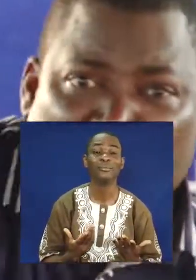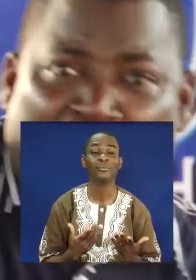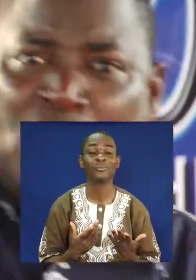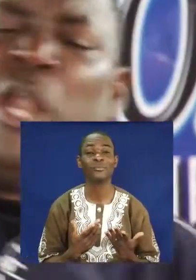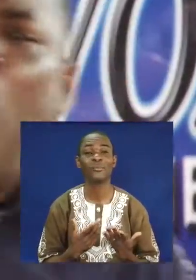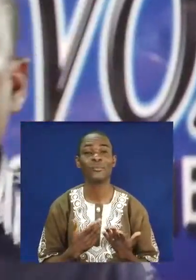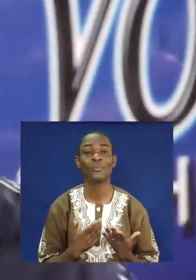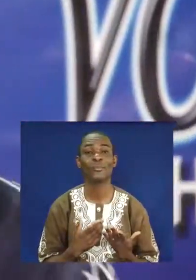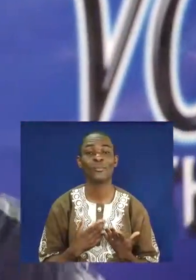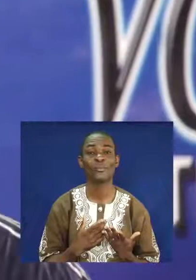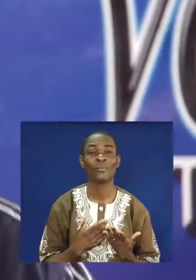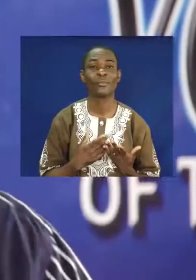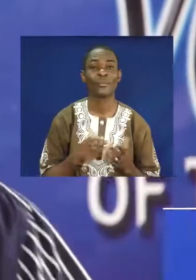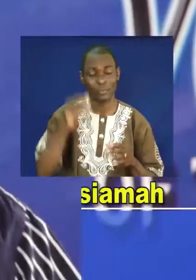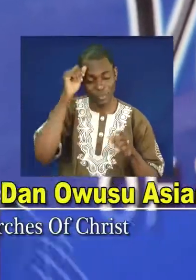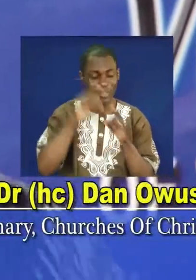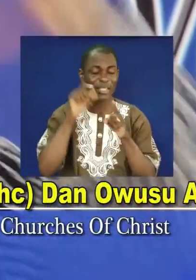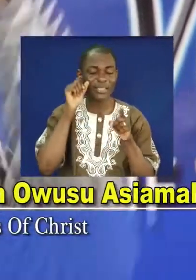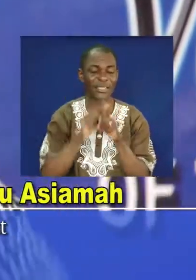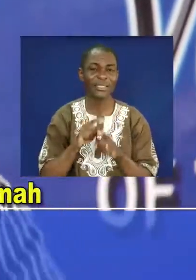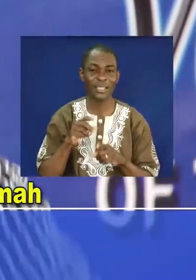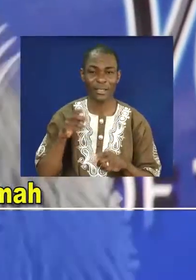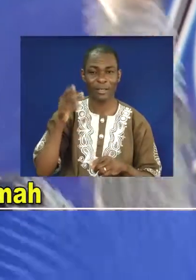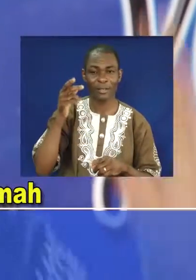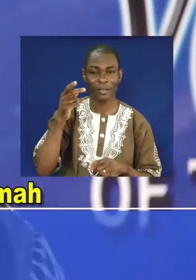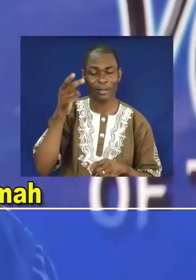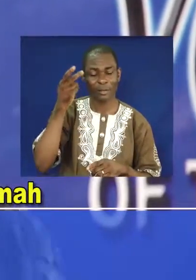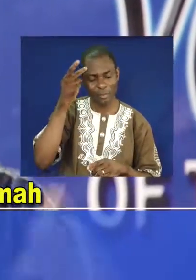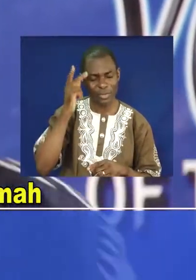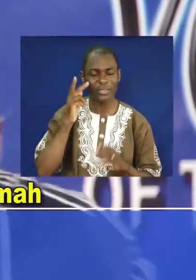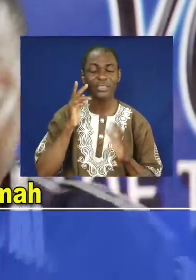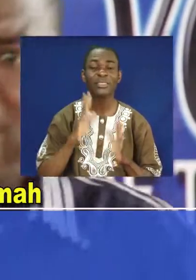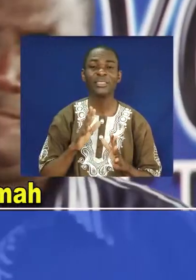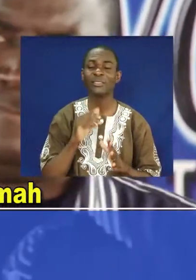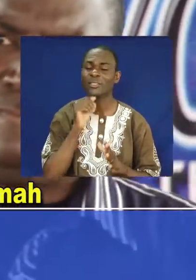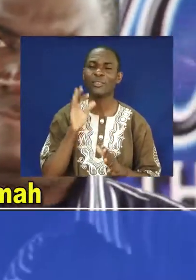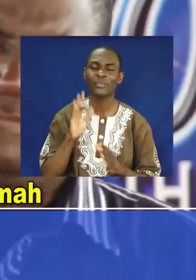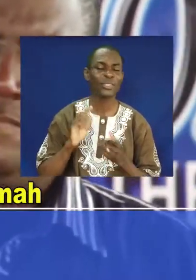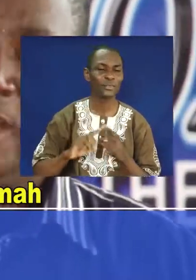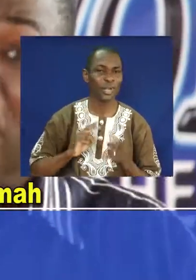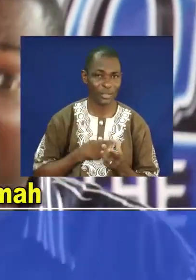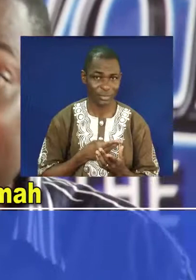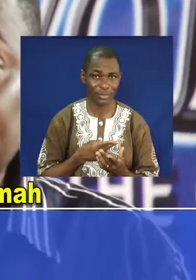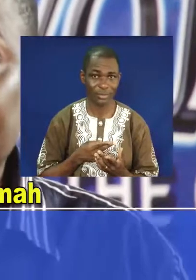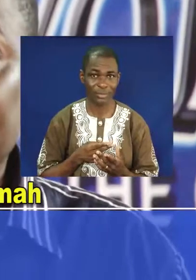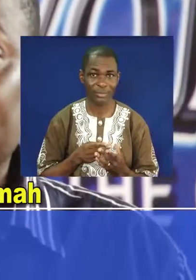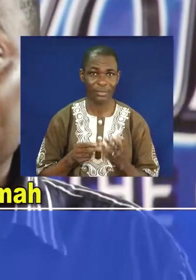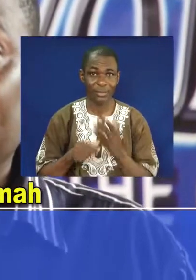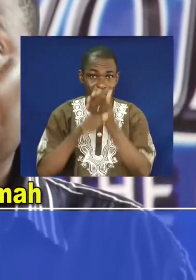from here among your fauna. No one more air bois among Crawford in Nubane at the Aquabridge. Is this fair? Is it